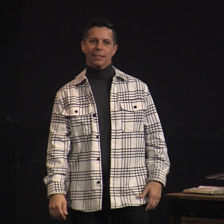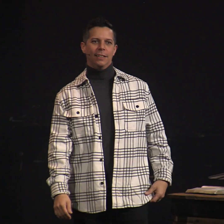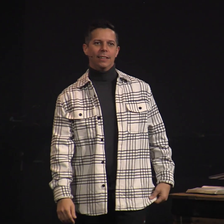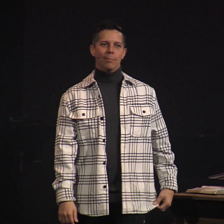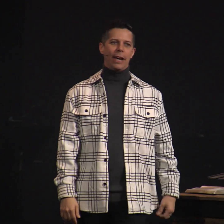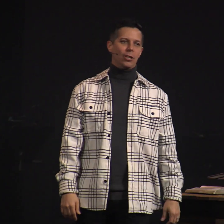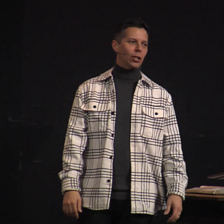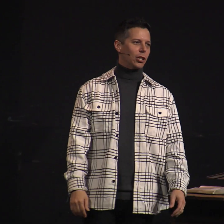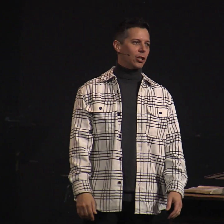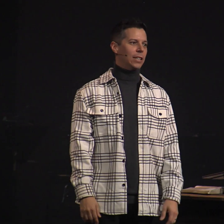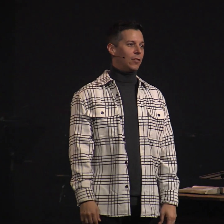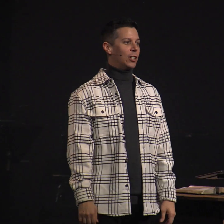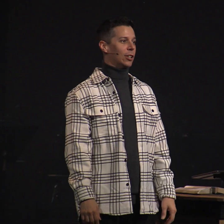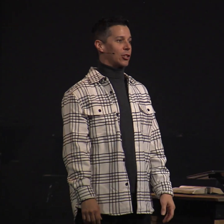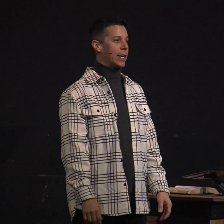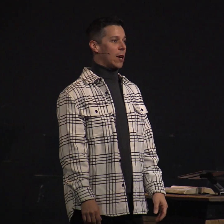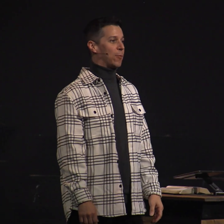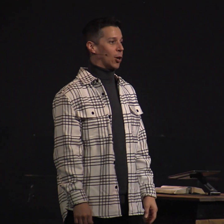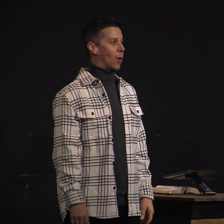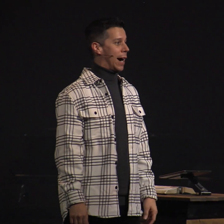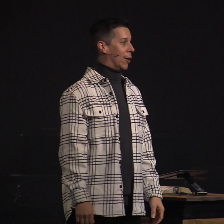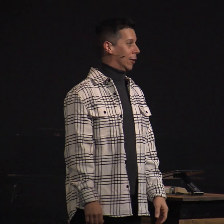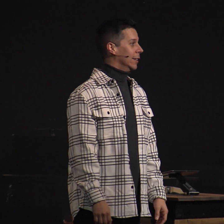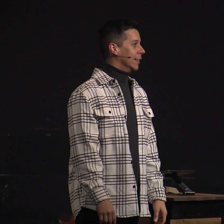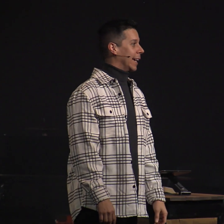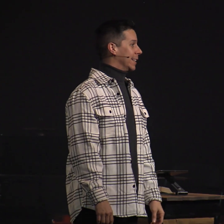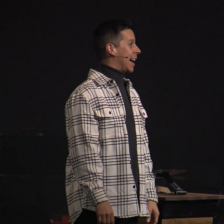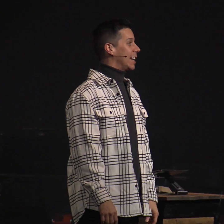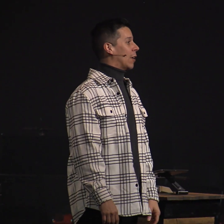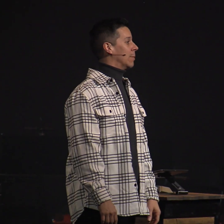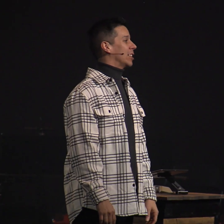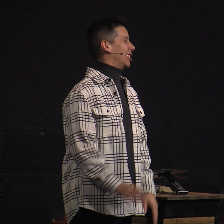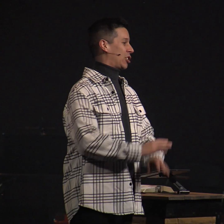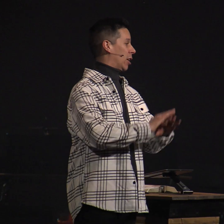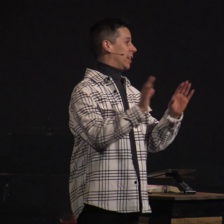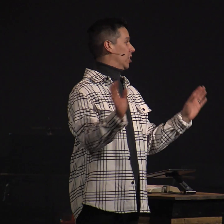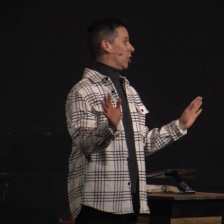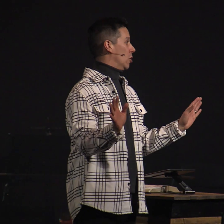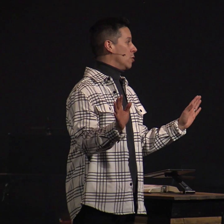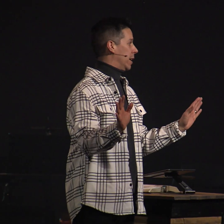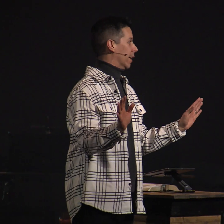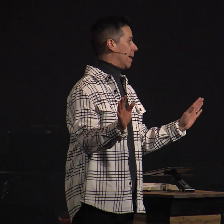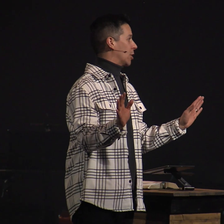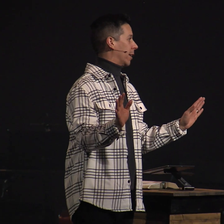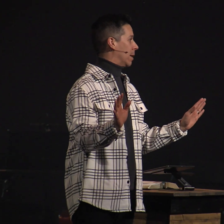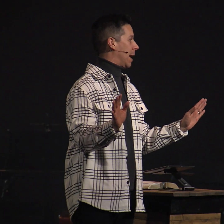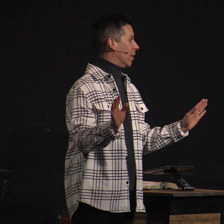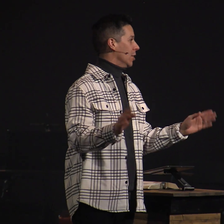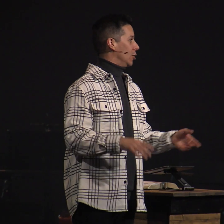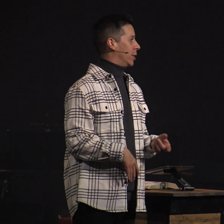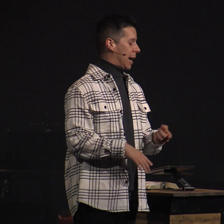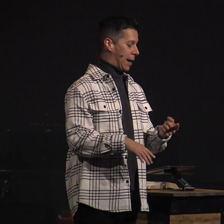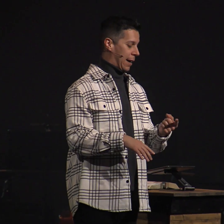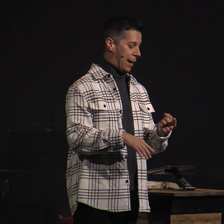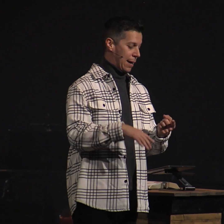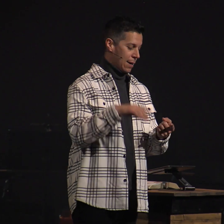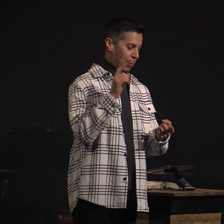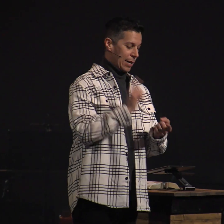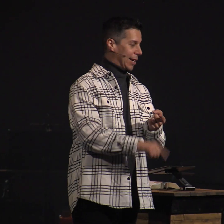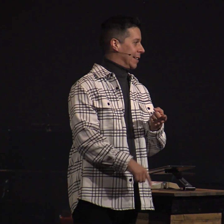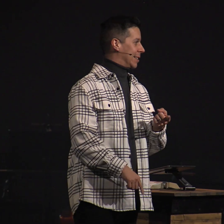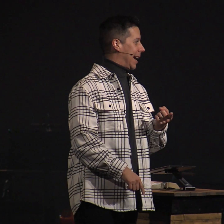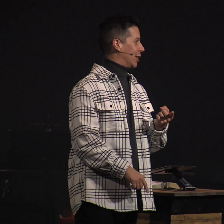it? Man, you're leaving your tree up for a while. I'm not just talking into the new year. I'm talking about you got